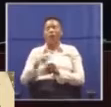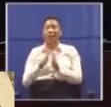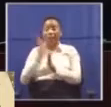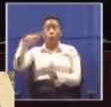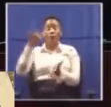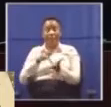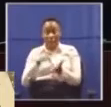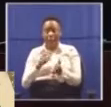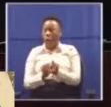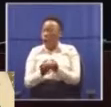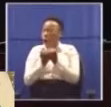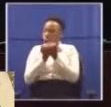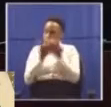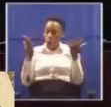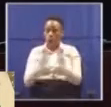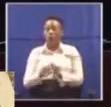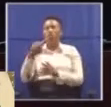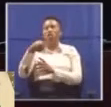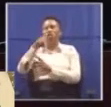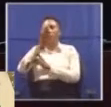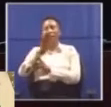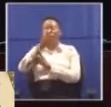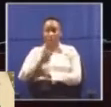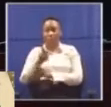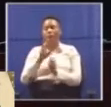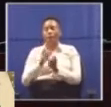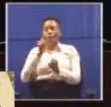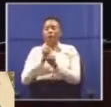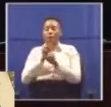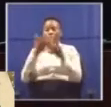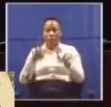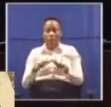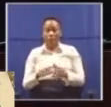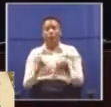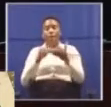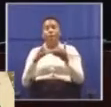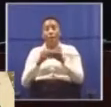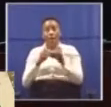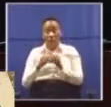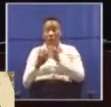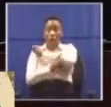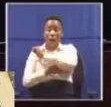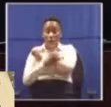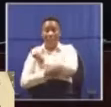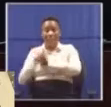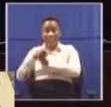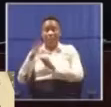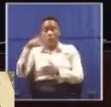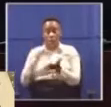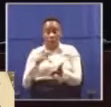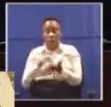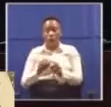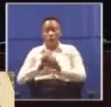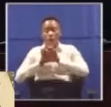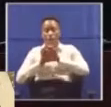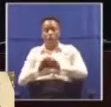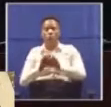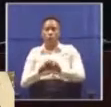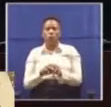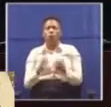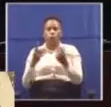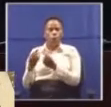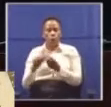a lot of the gender-based violence and the increase. Member states in this context were urged to take various action steps,